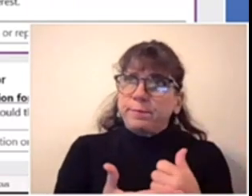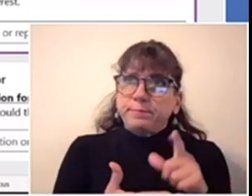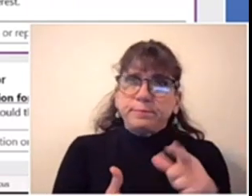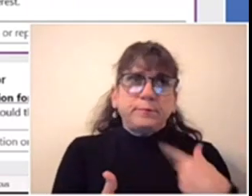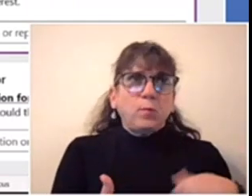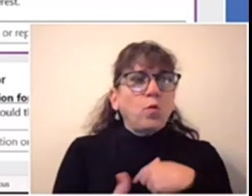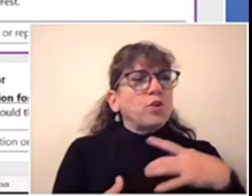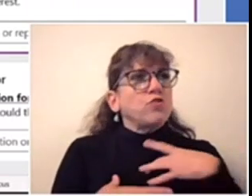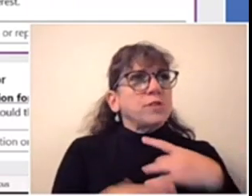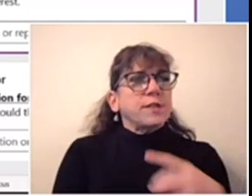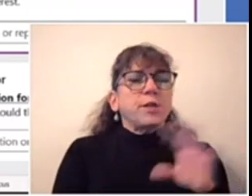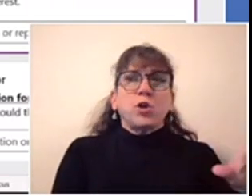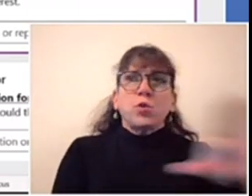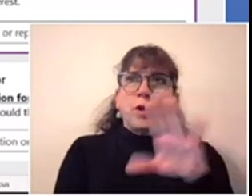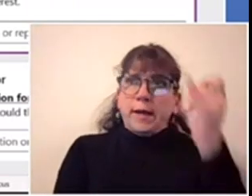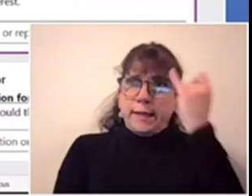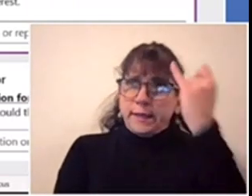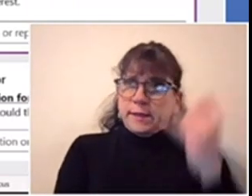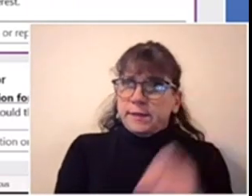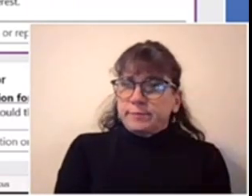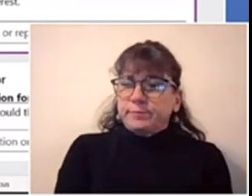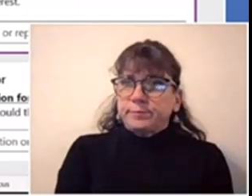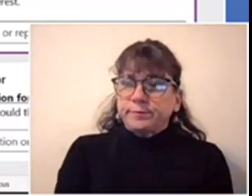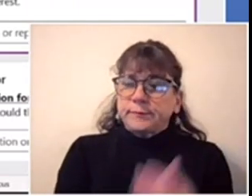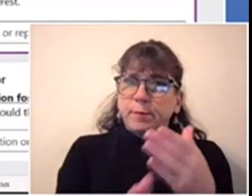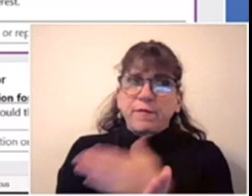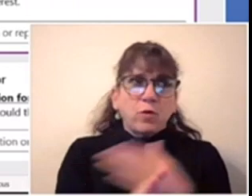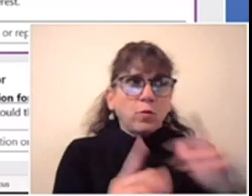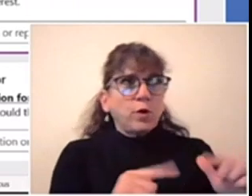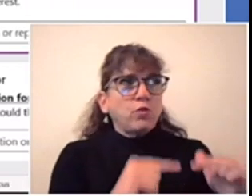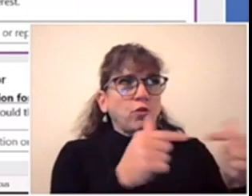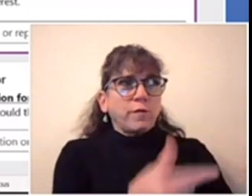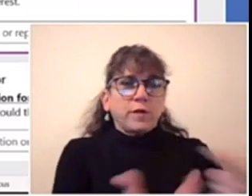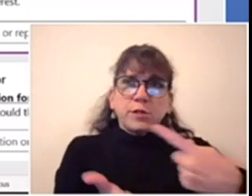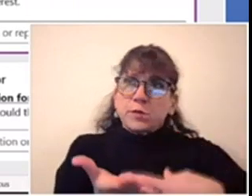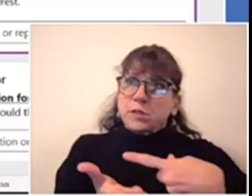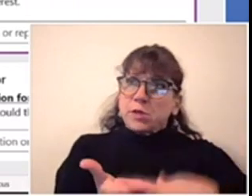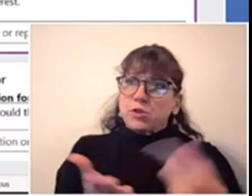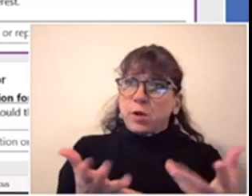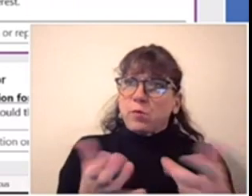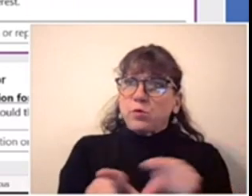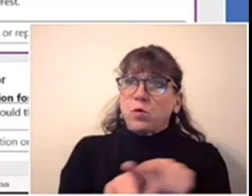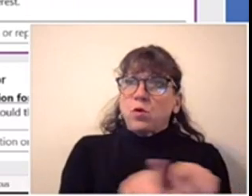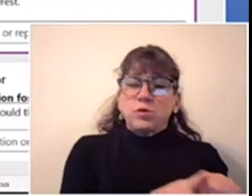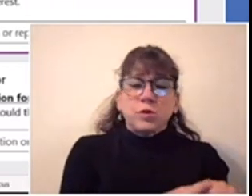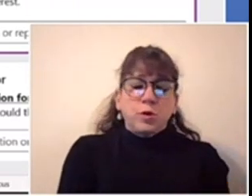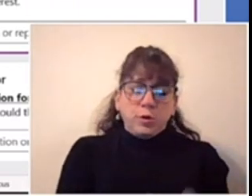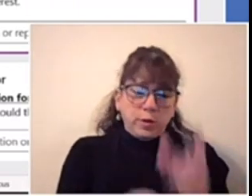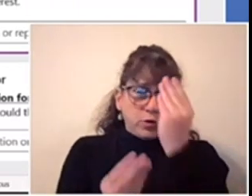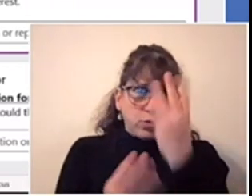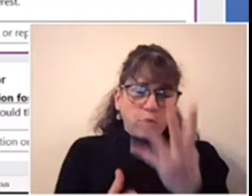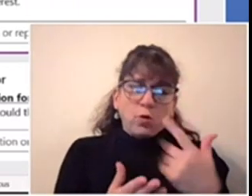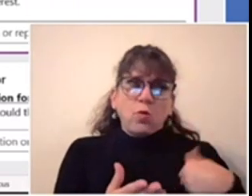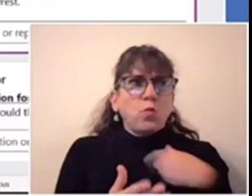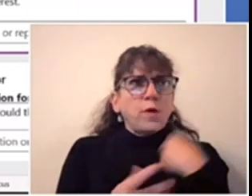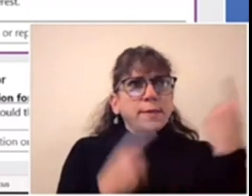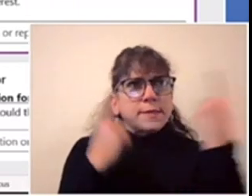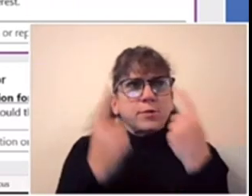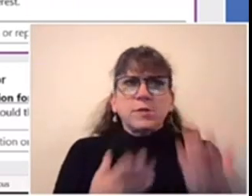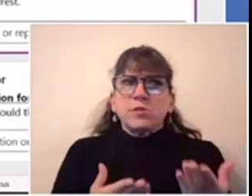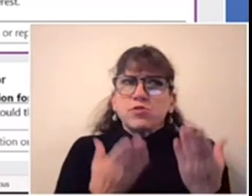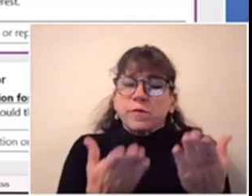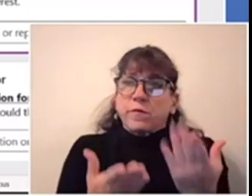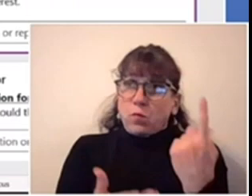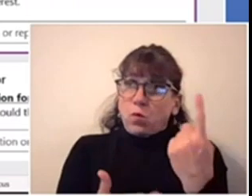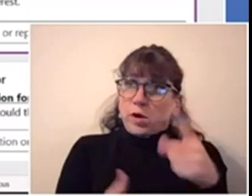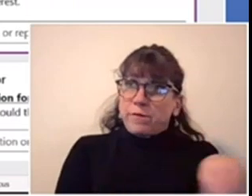interested in your ideas. Before we turn it over to discussion, I wanted to also note that we considered a suggestion from one of you